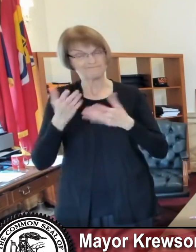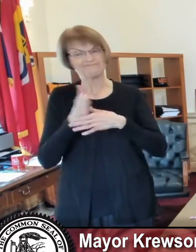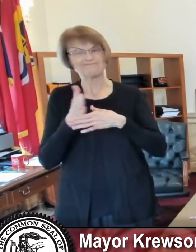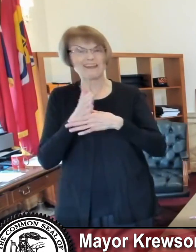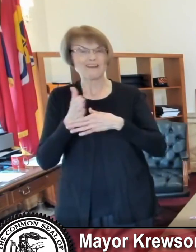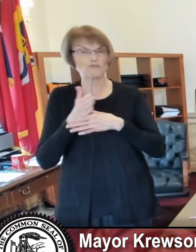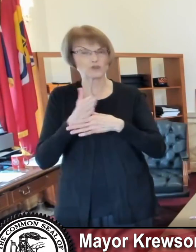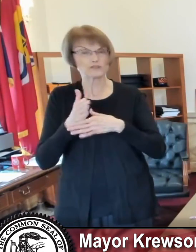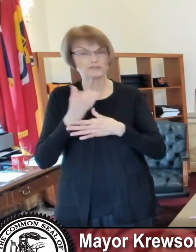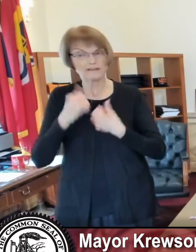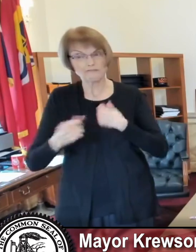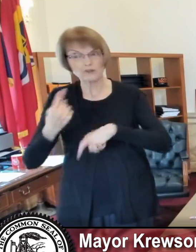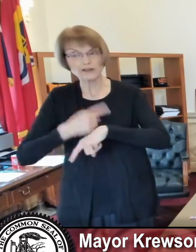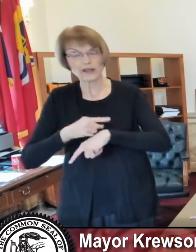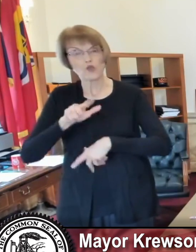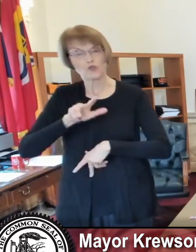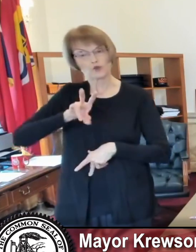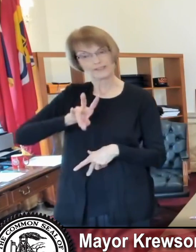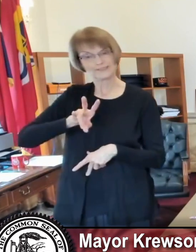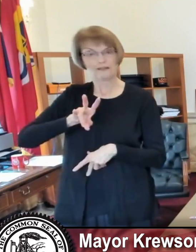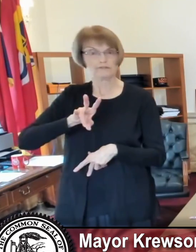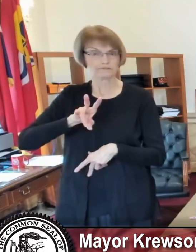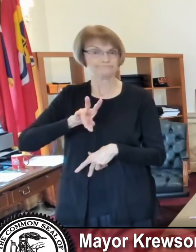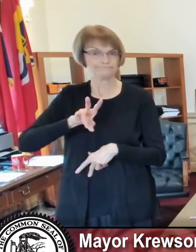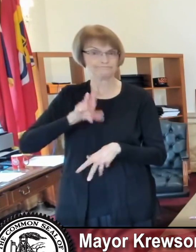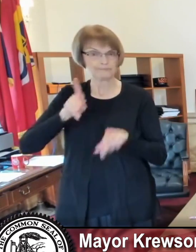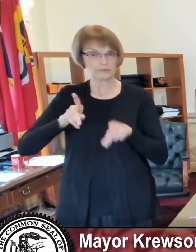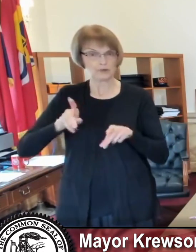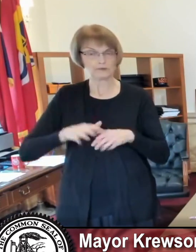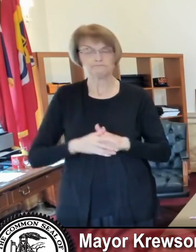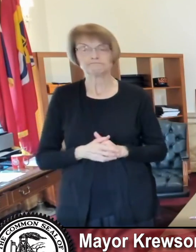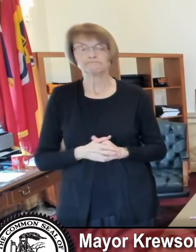averaging 37 people admitted to the hospital.